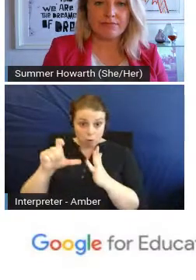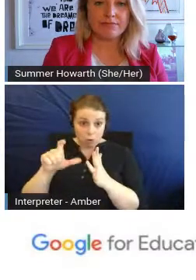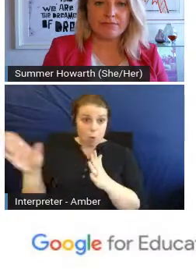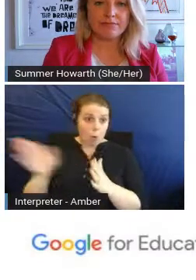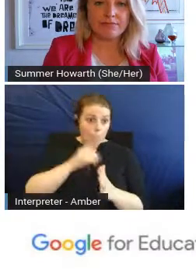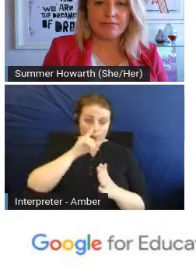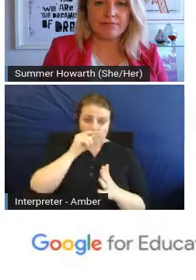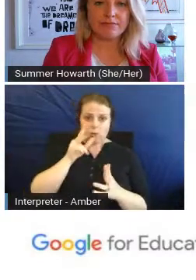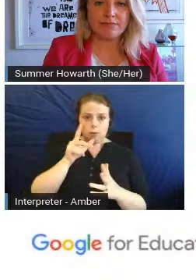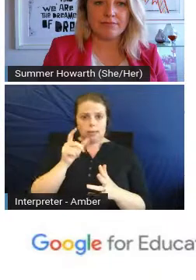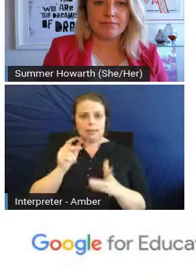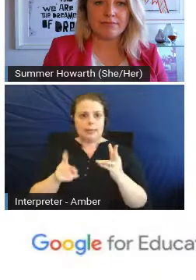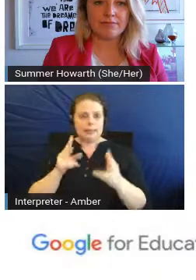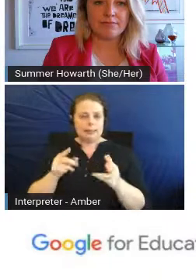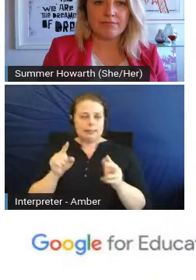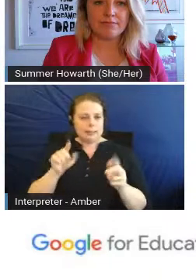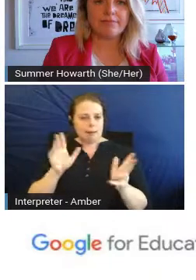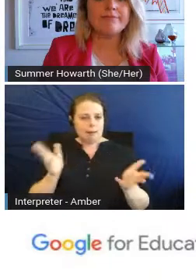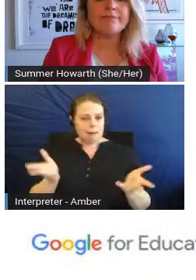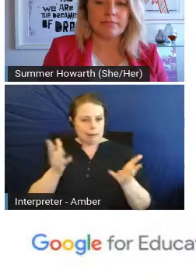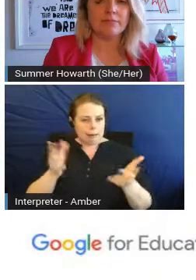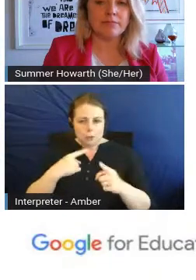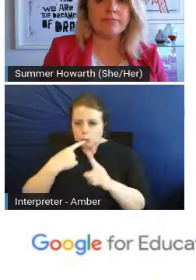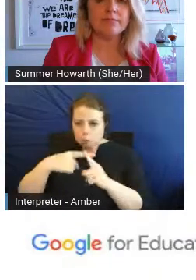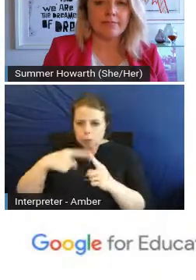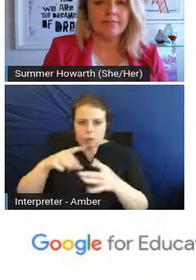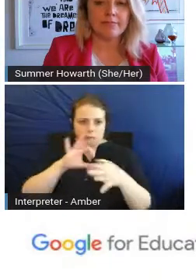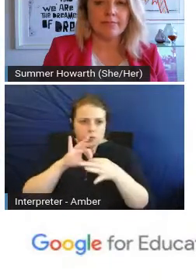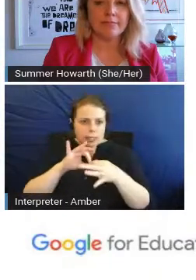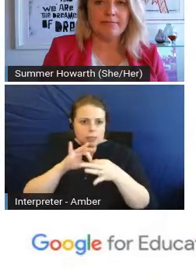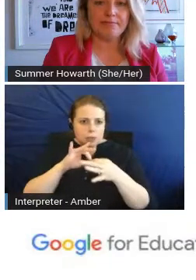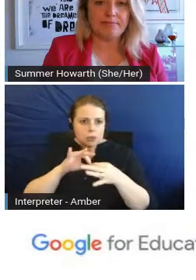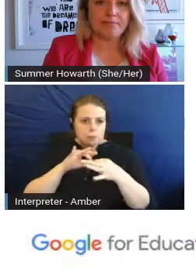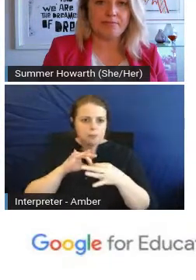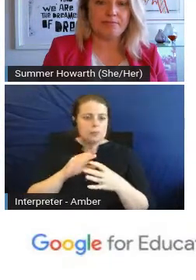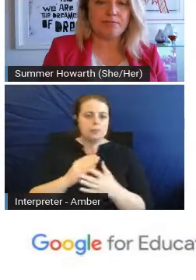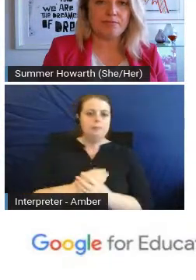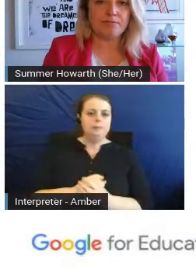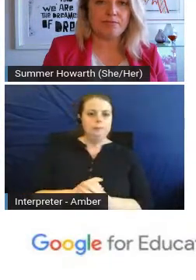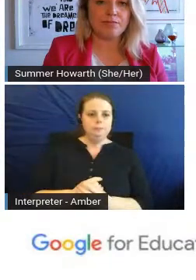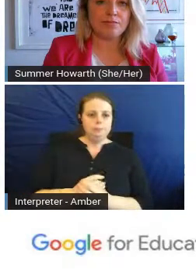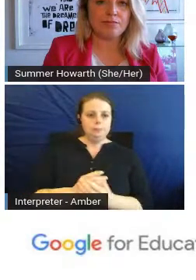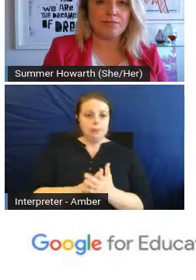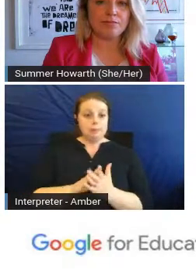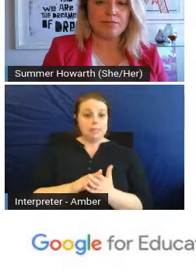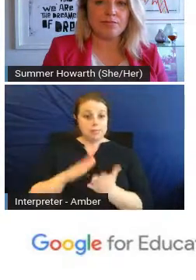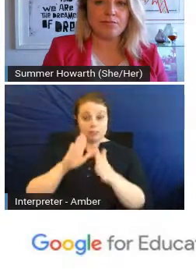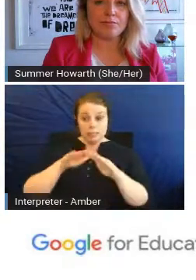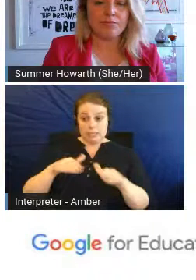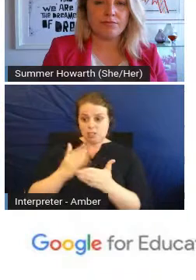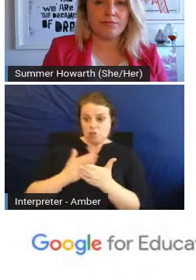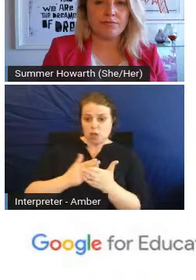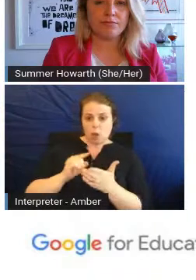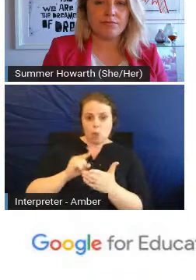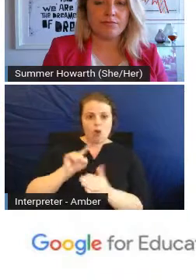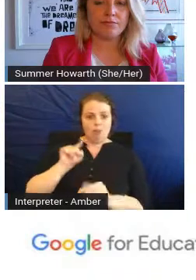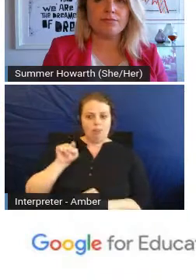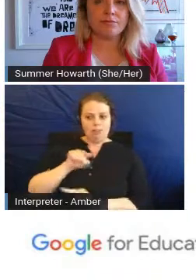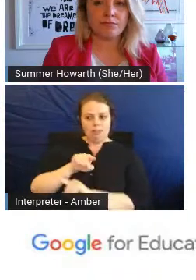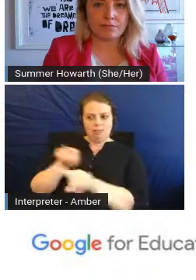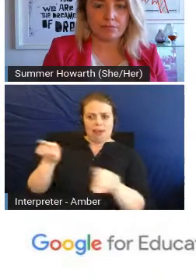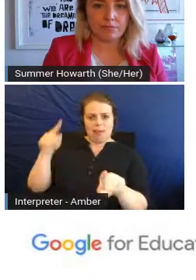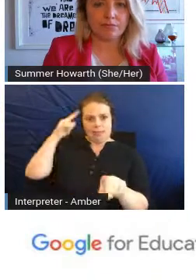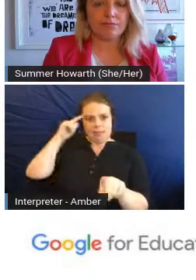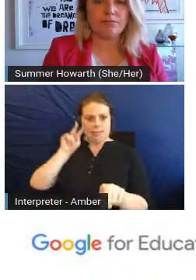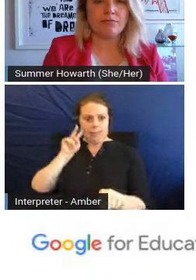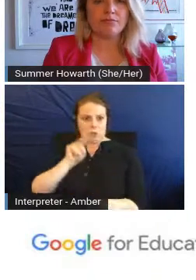calling it is like fostering positive relationships between learners and getting kids to share what they think they saw and then be